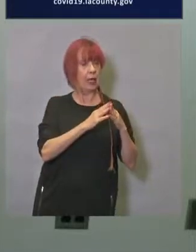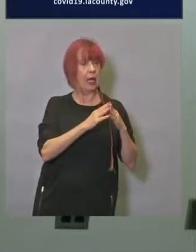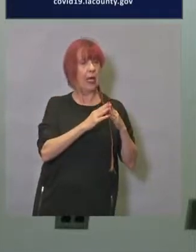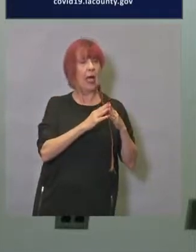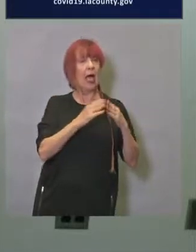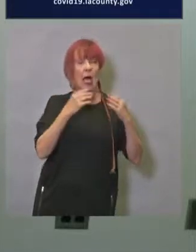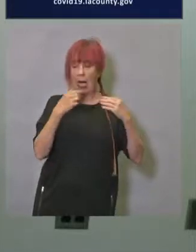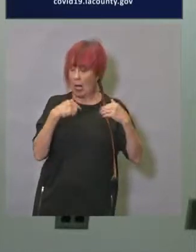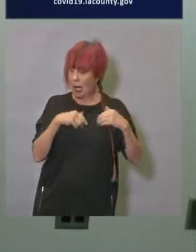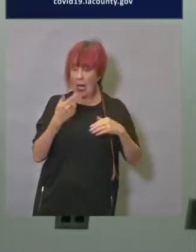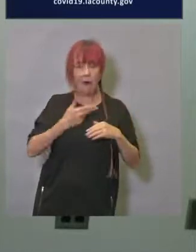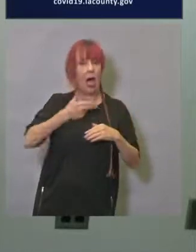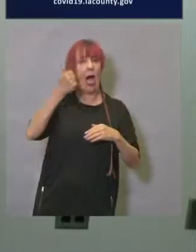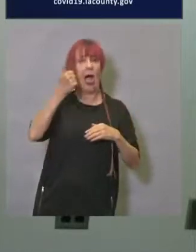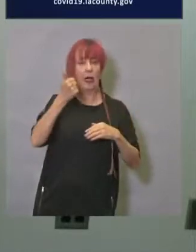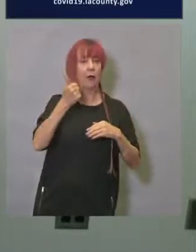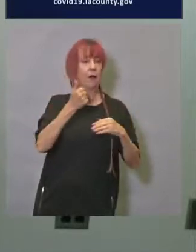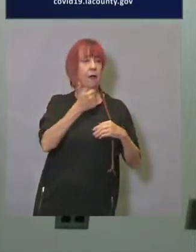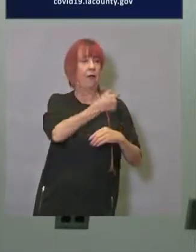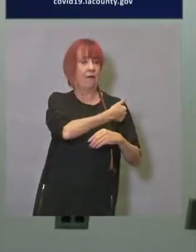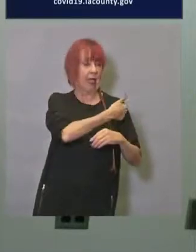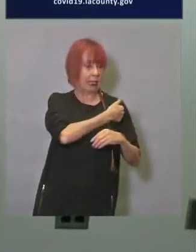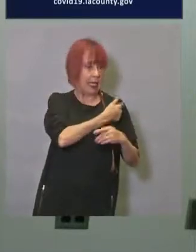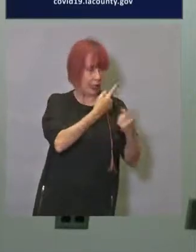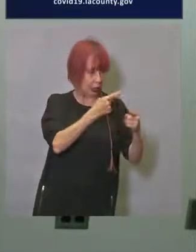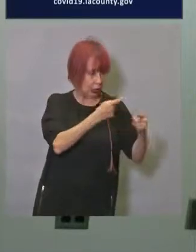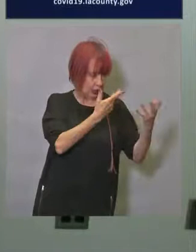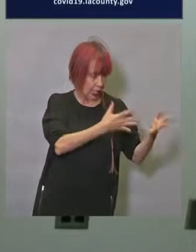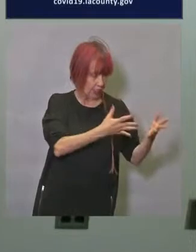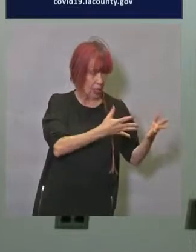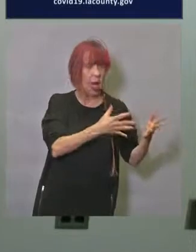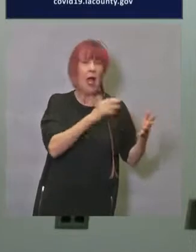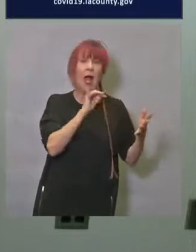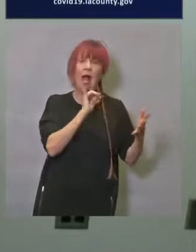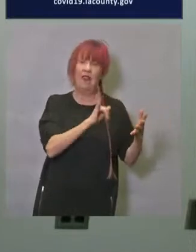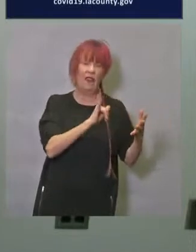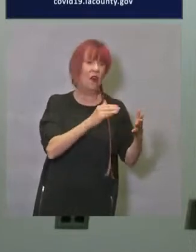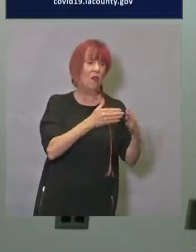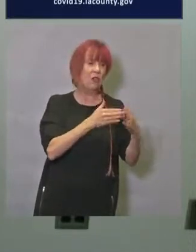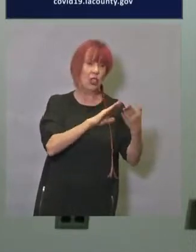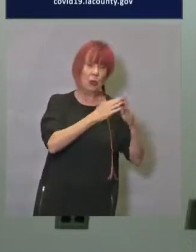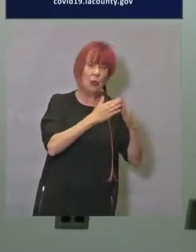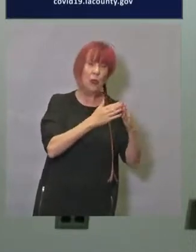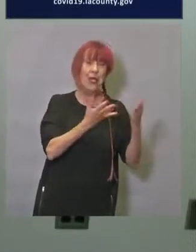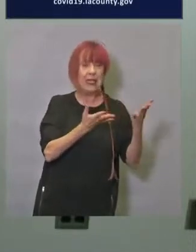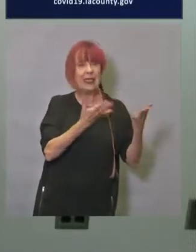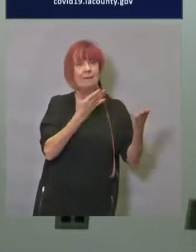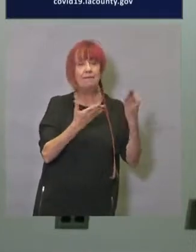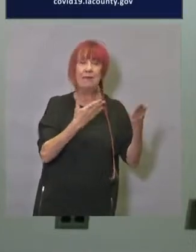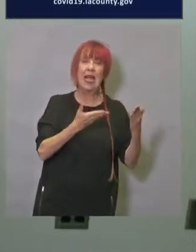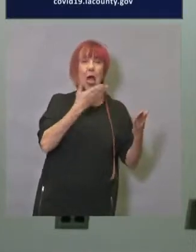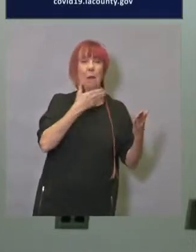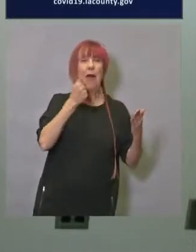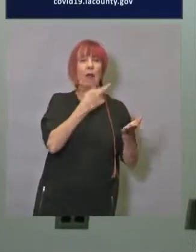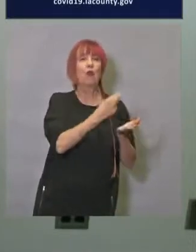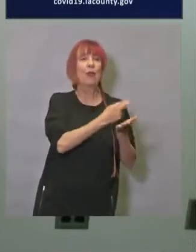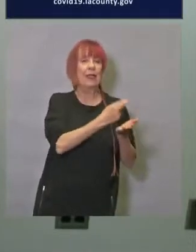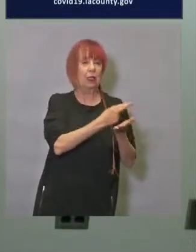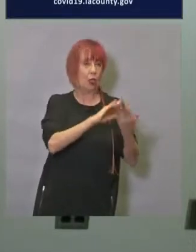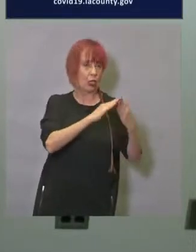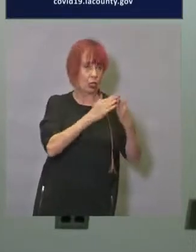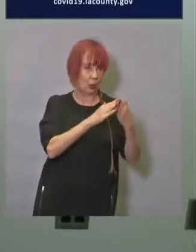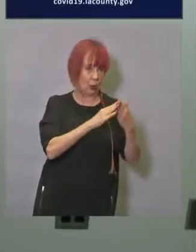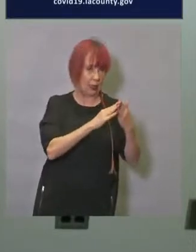much higher rates of vaccinations, and that in general, those communities are what we would note as better resource communities, and